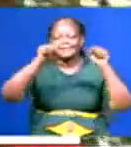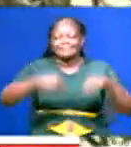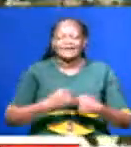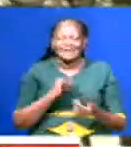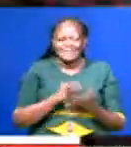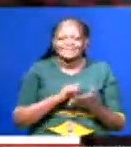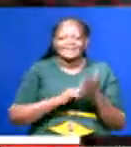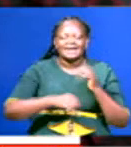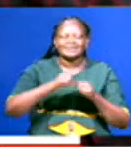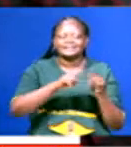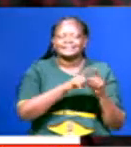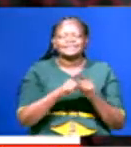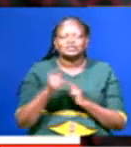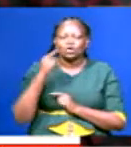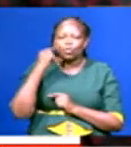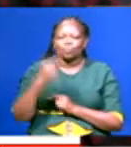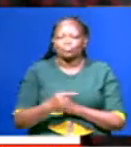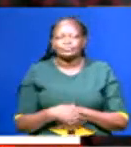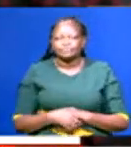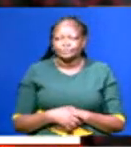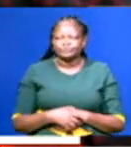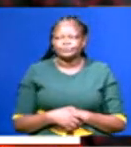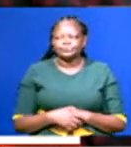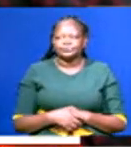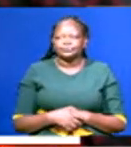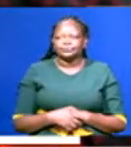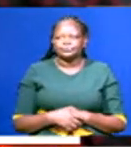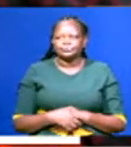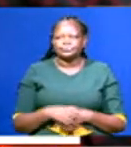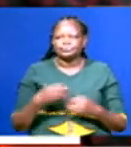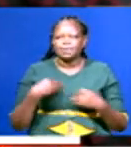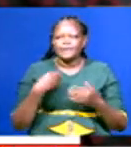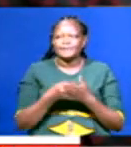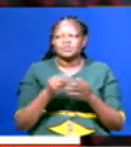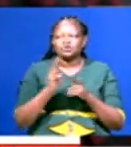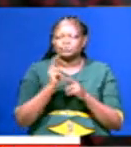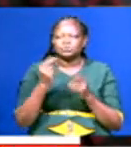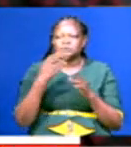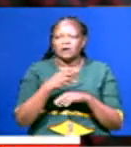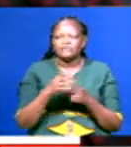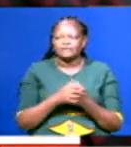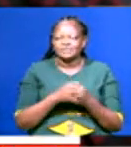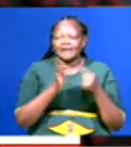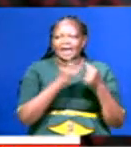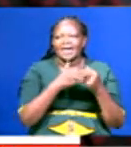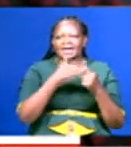as requested. Chair, there are expenditures after 8th August,